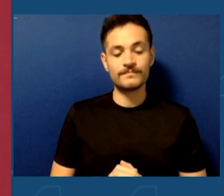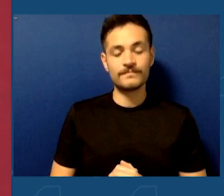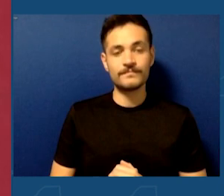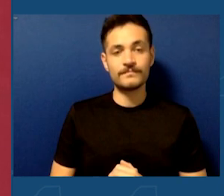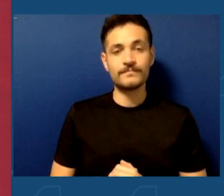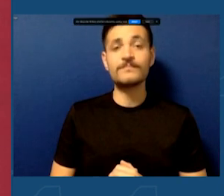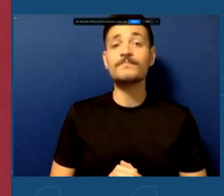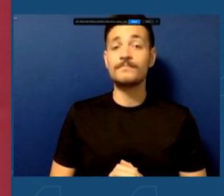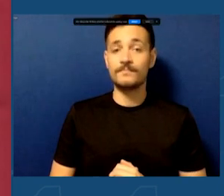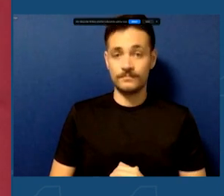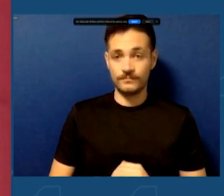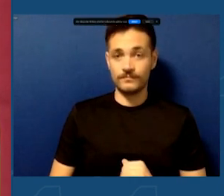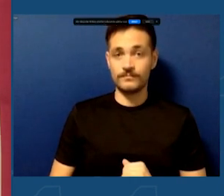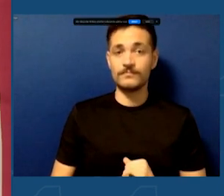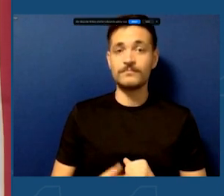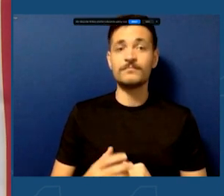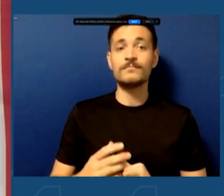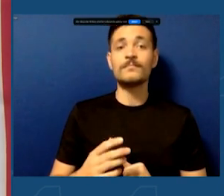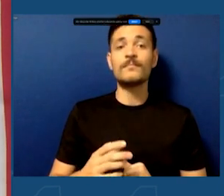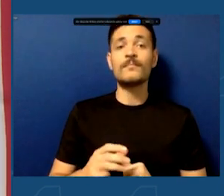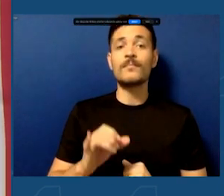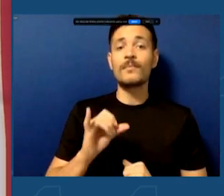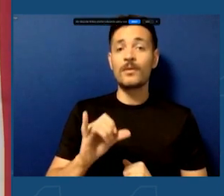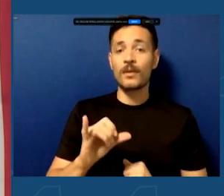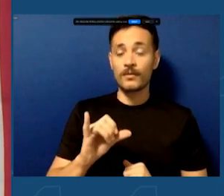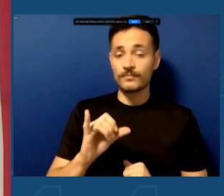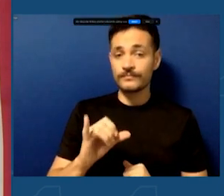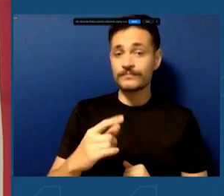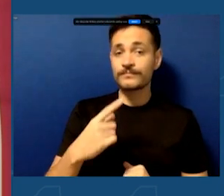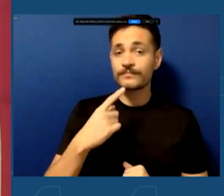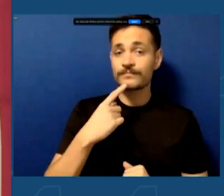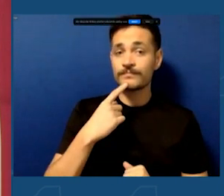Oh, say, can you see